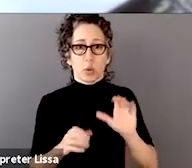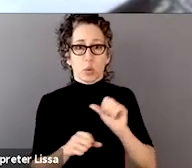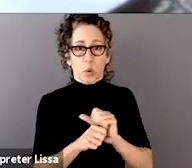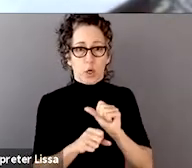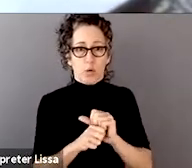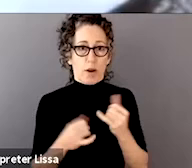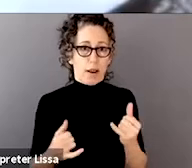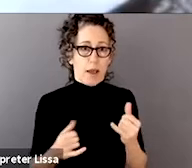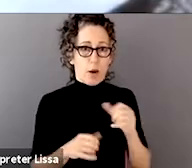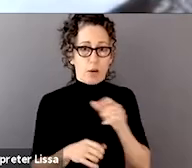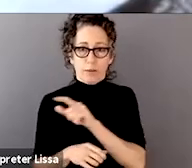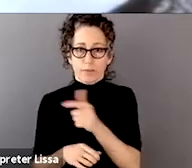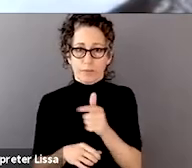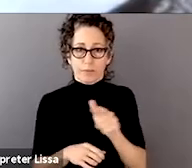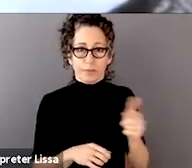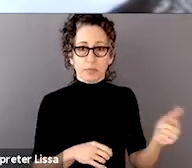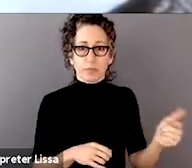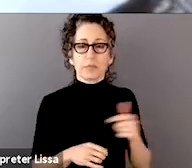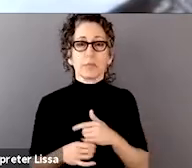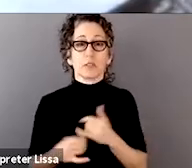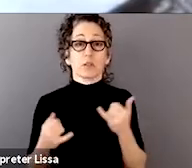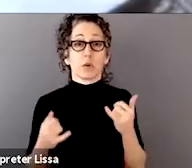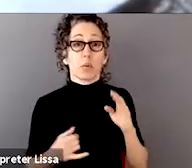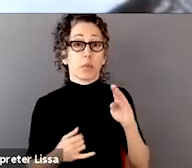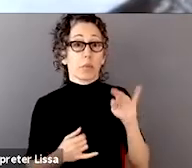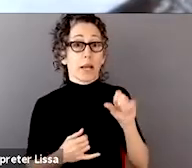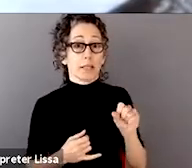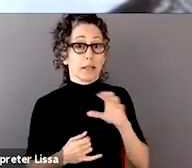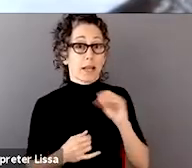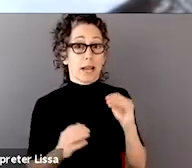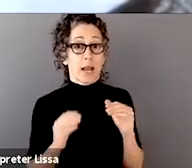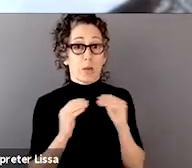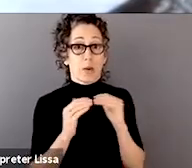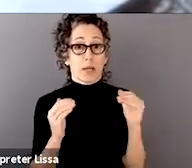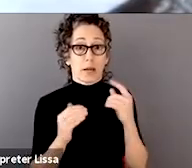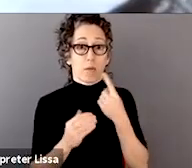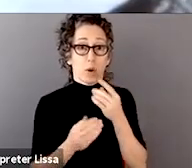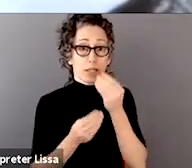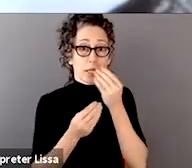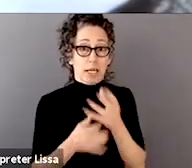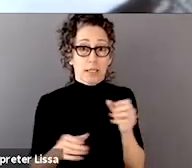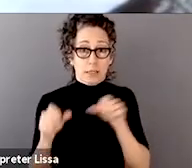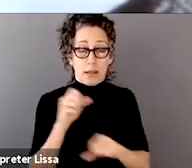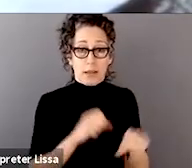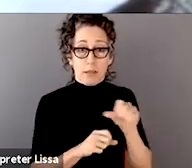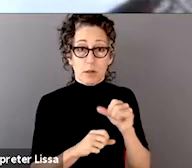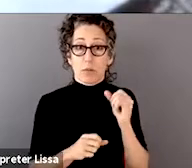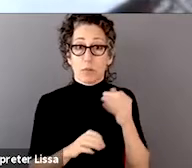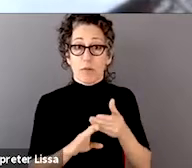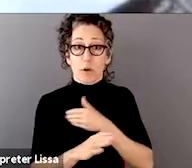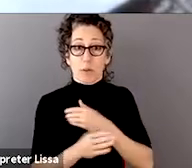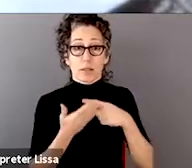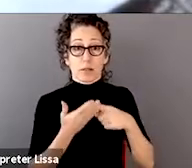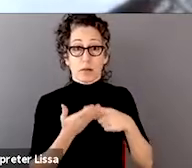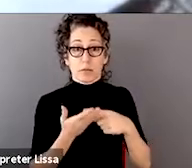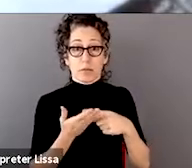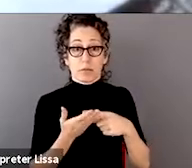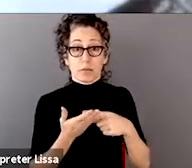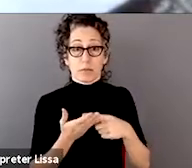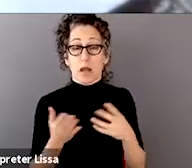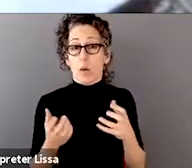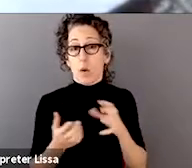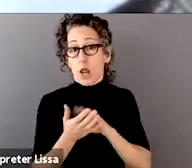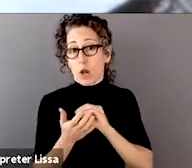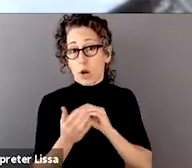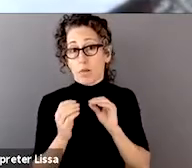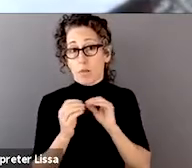panel is bias and equity within data science. And before we discuss bias and equity within the field of data science, I'm interested in learning more